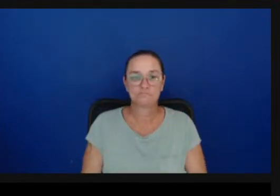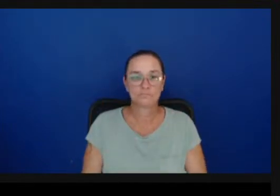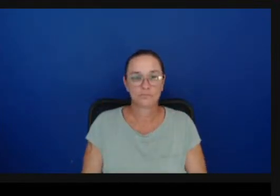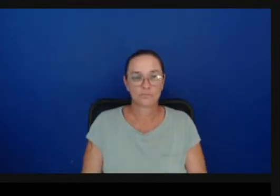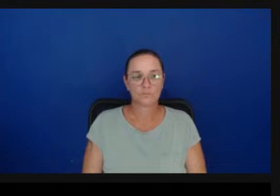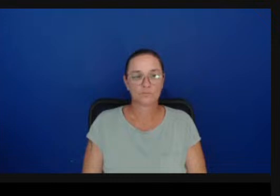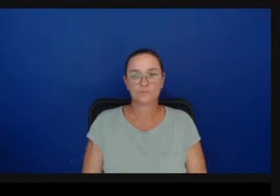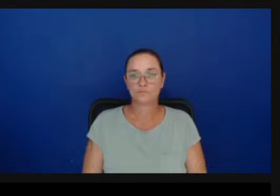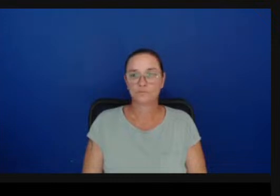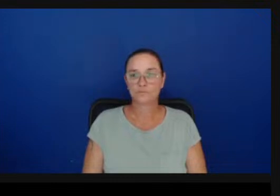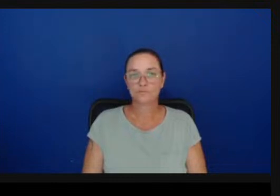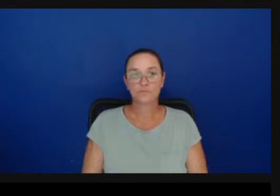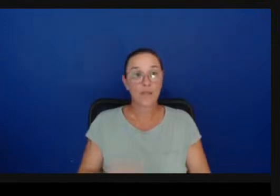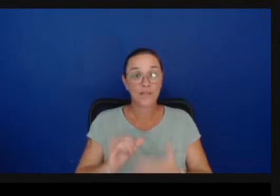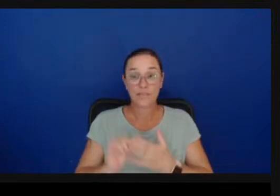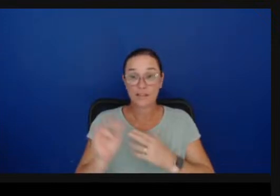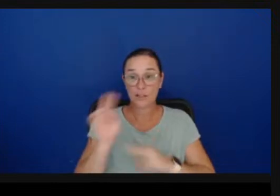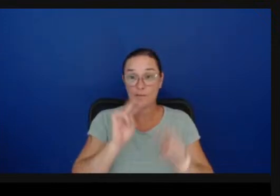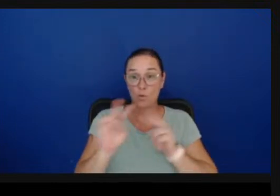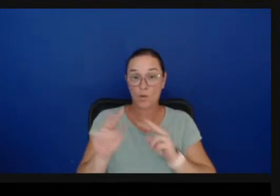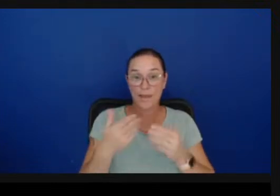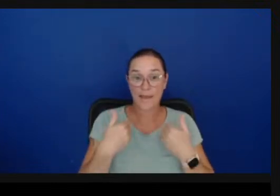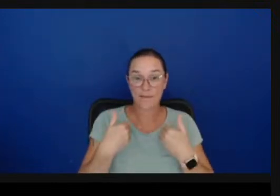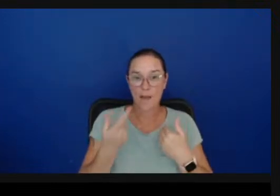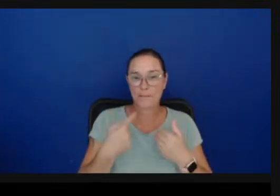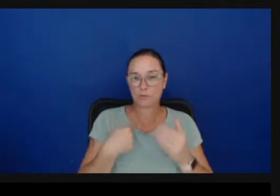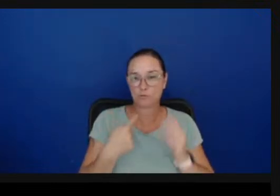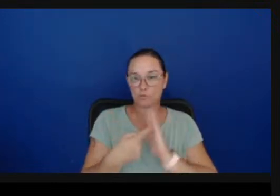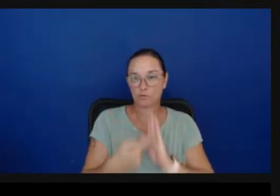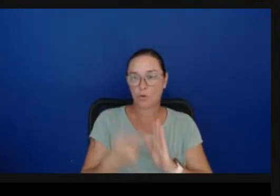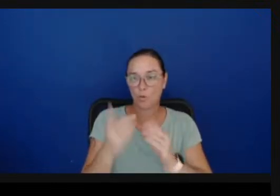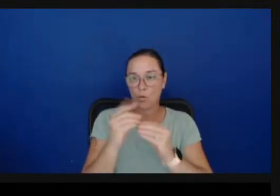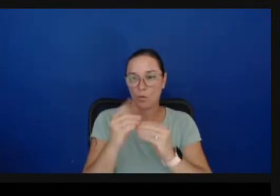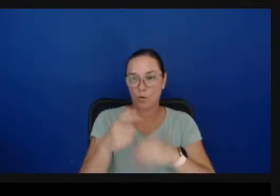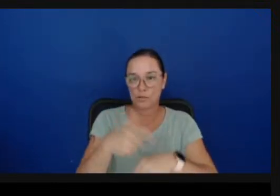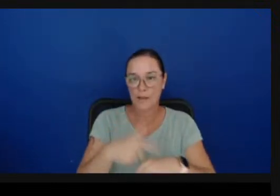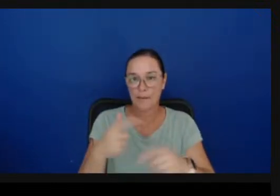So that's the view we have. I can maybe play it one more time and let me zoom it in